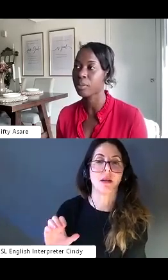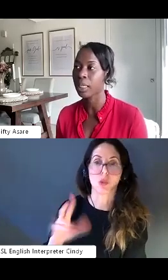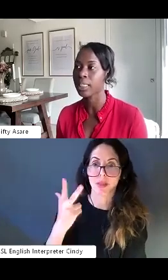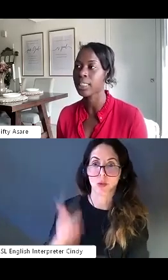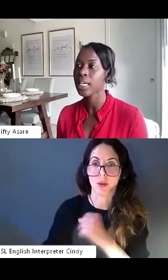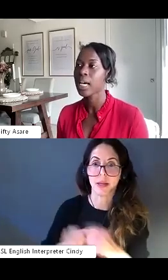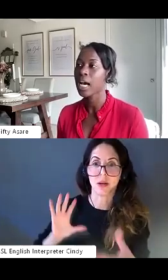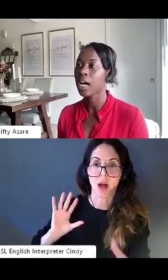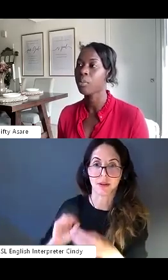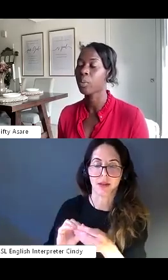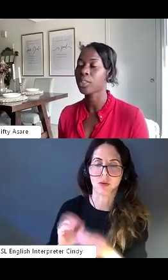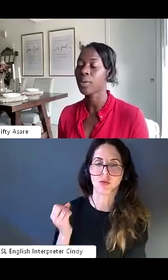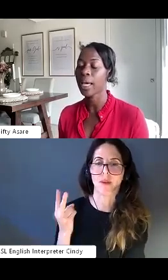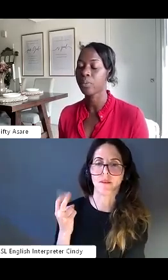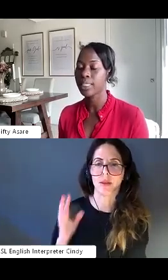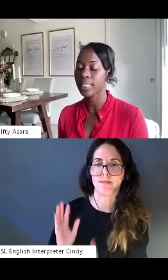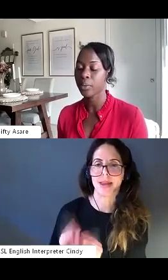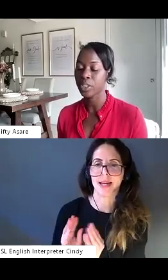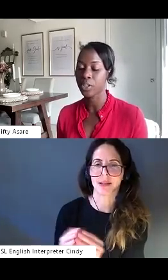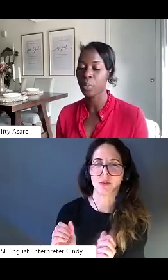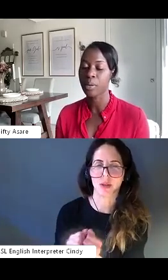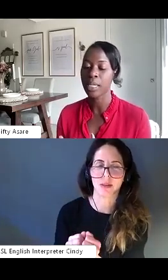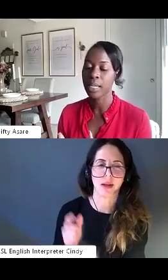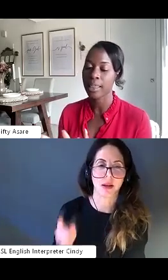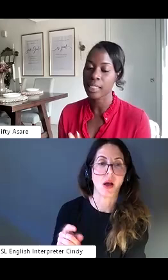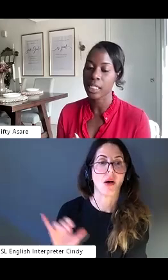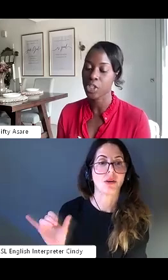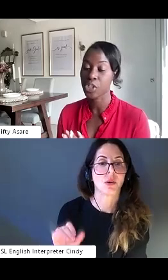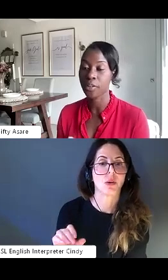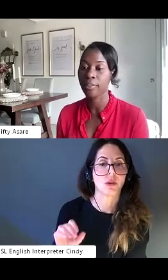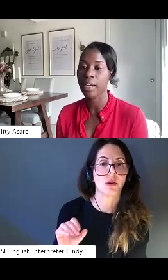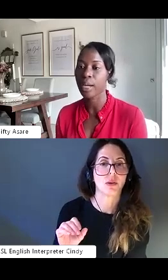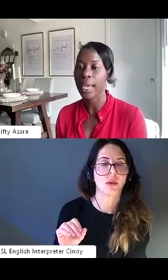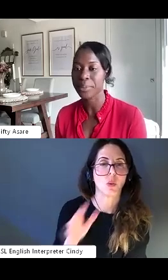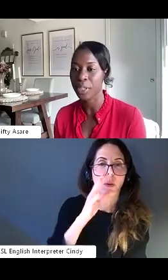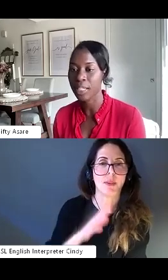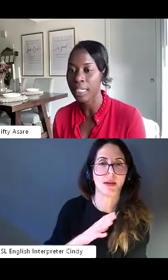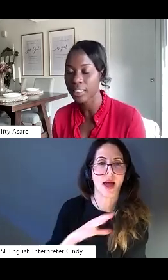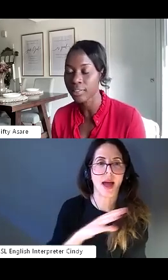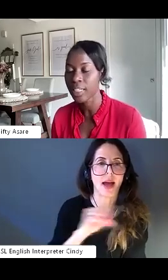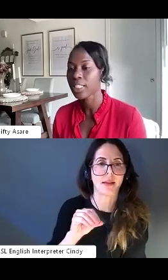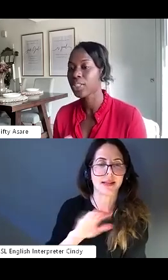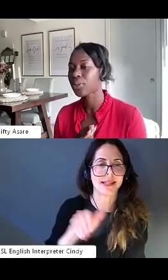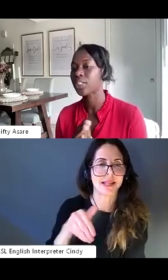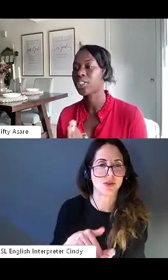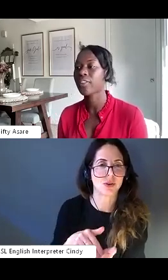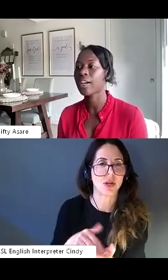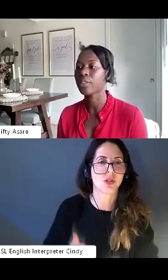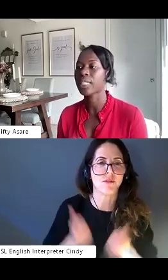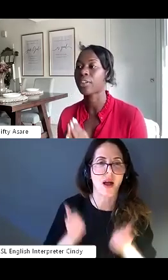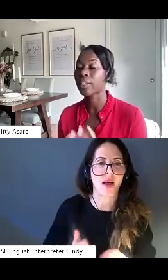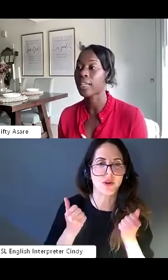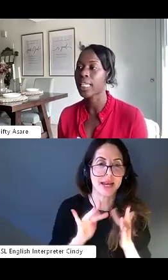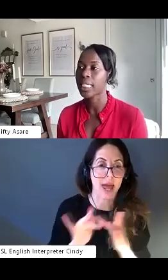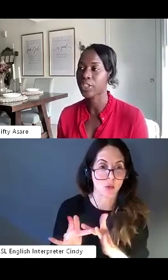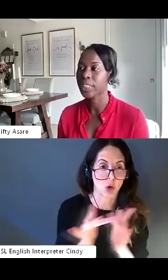of those meetings. We also had WeSec, which is the Women at the Center Survivor Expert Collective. And so these are survivors